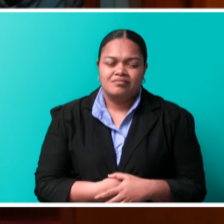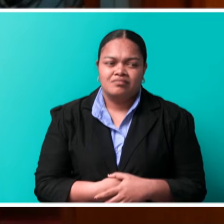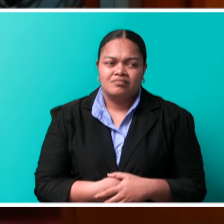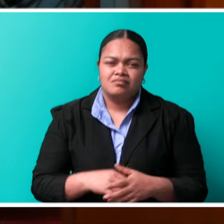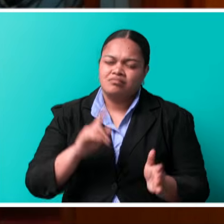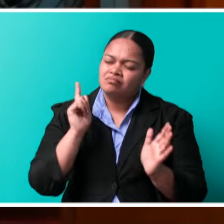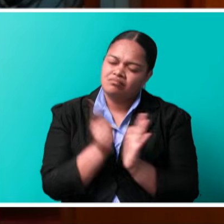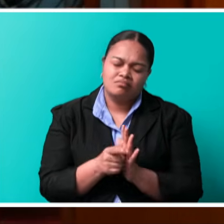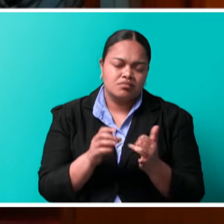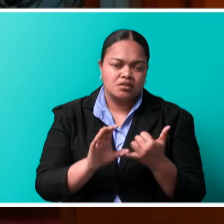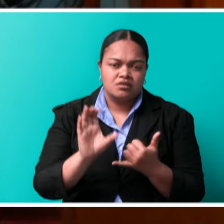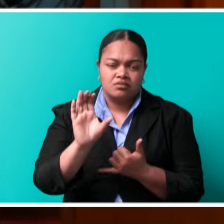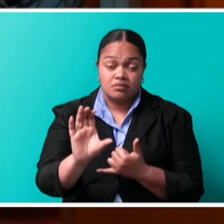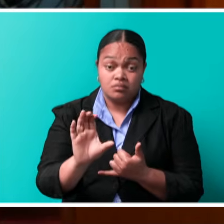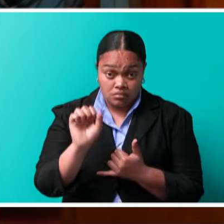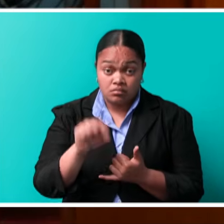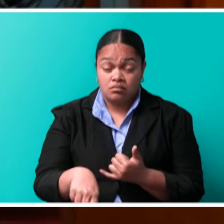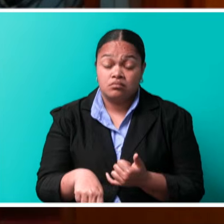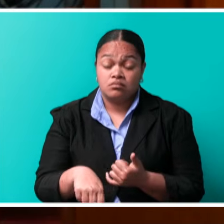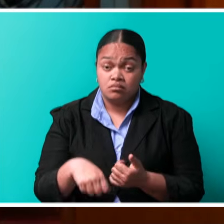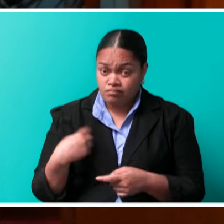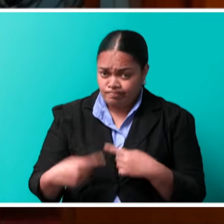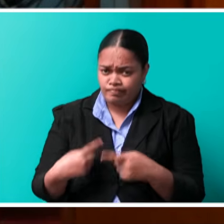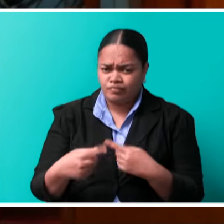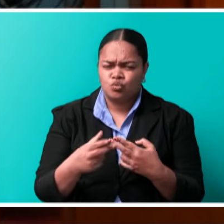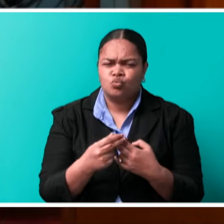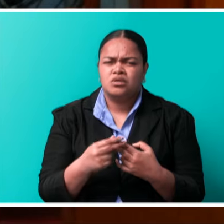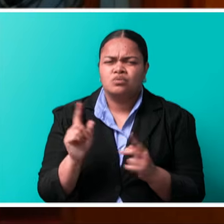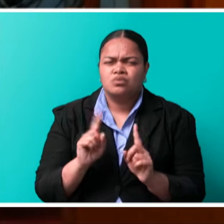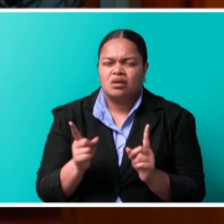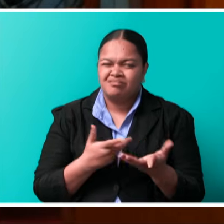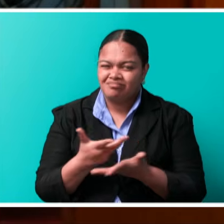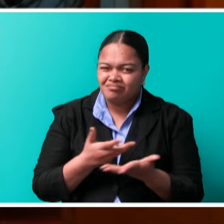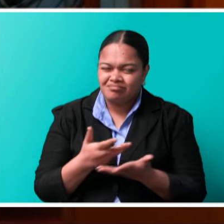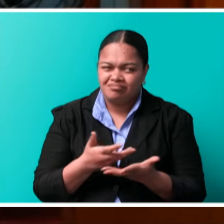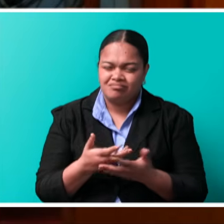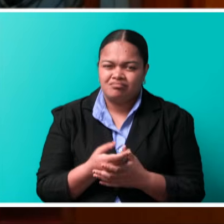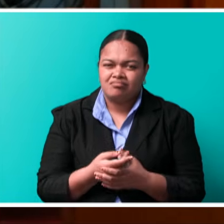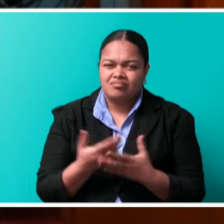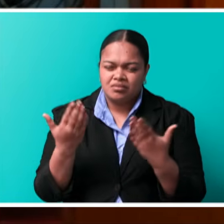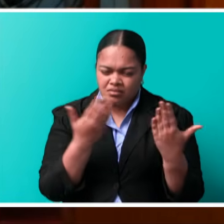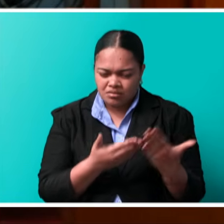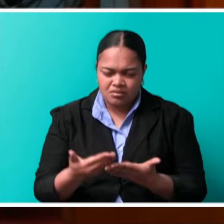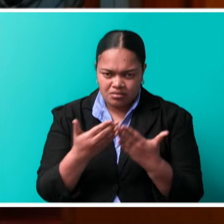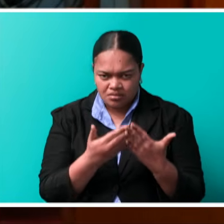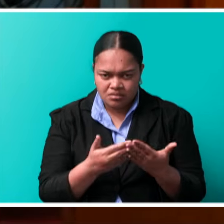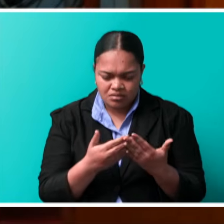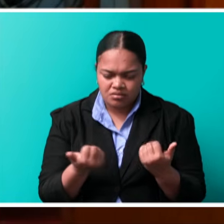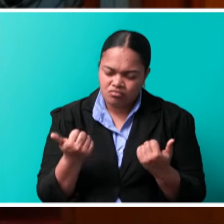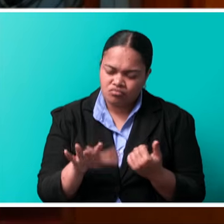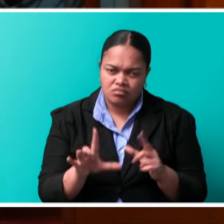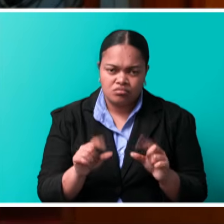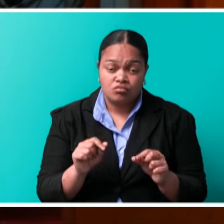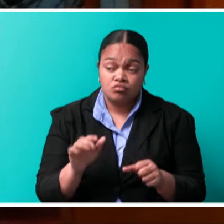Significant investments are currently underway with consultations and preliminary feasibility studies being carried out to